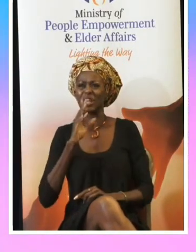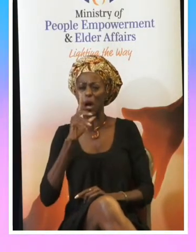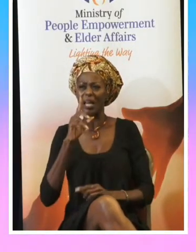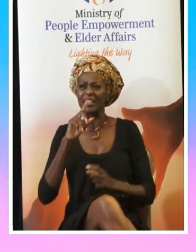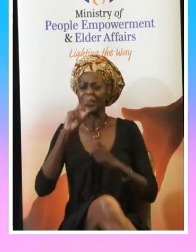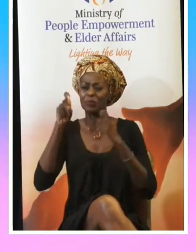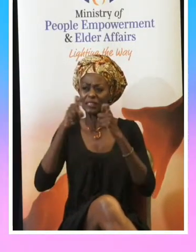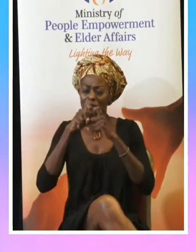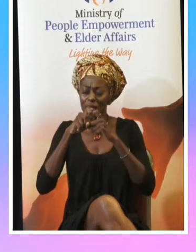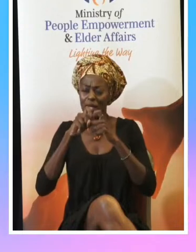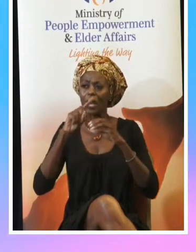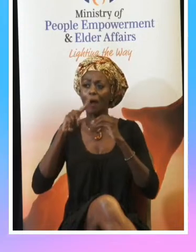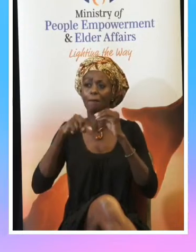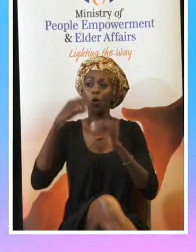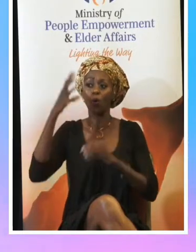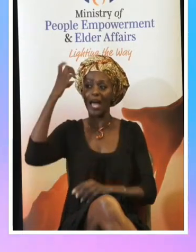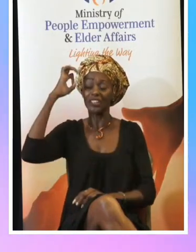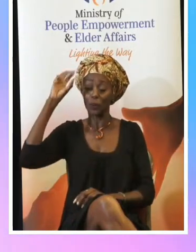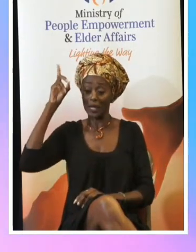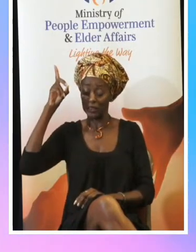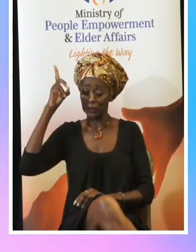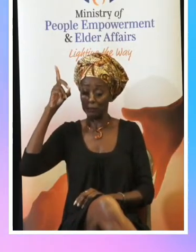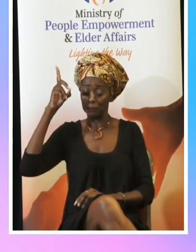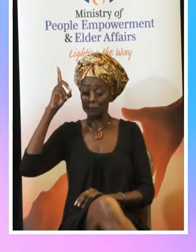education. And